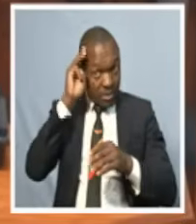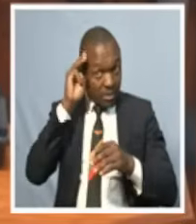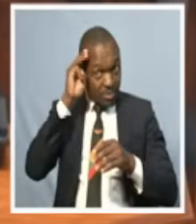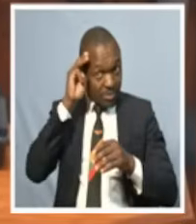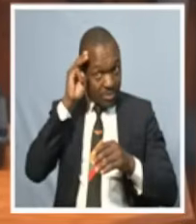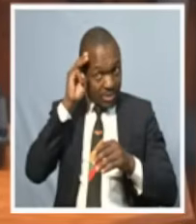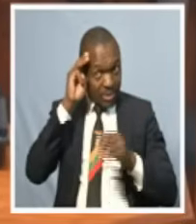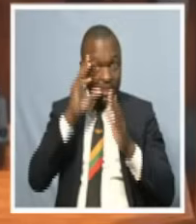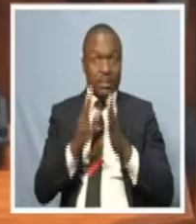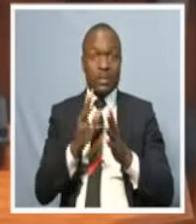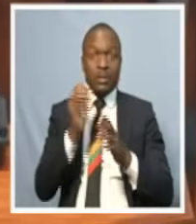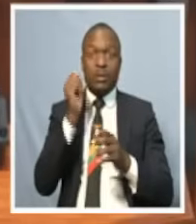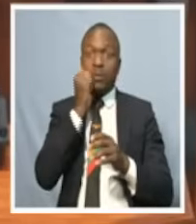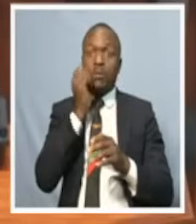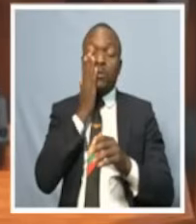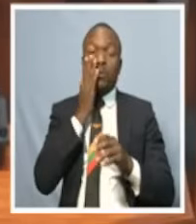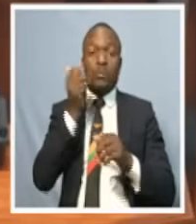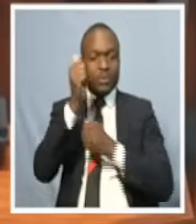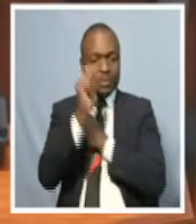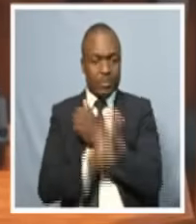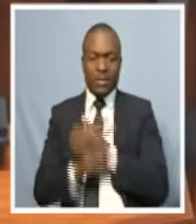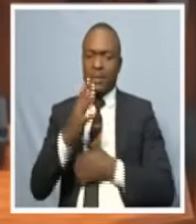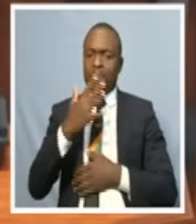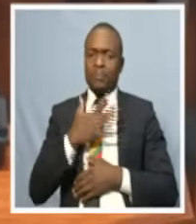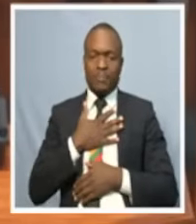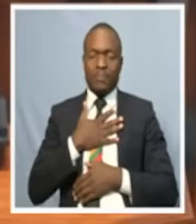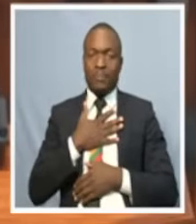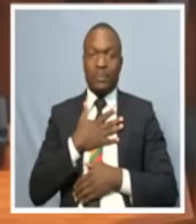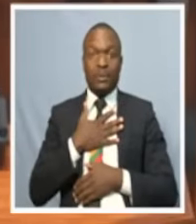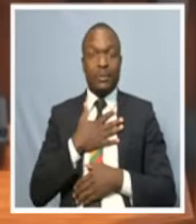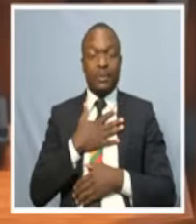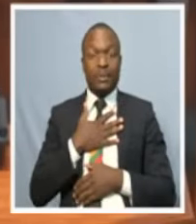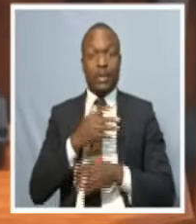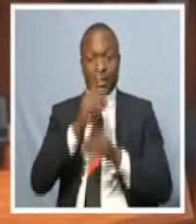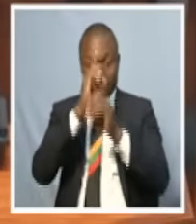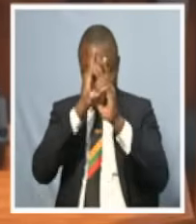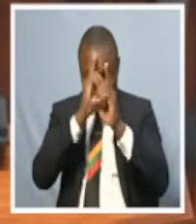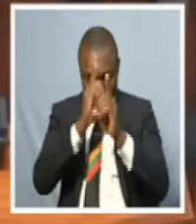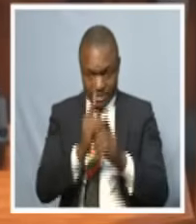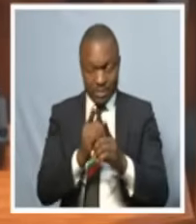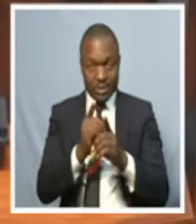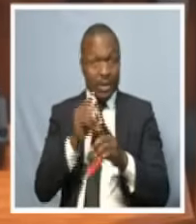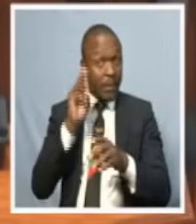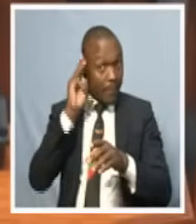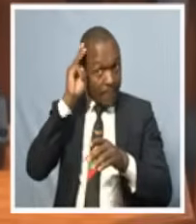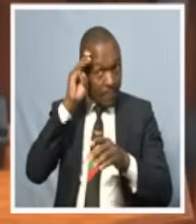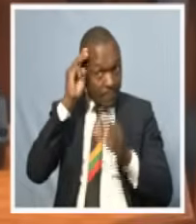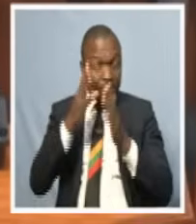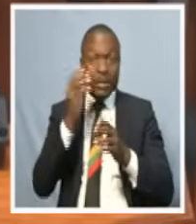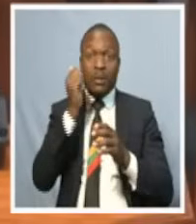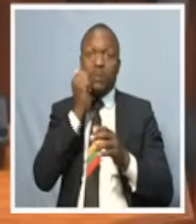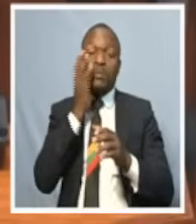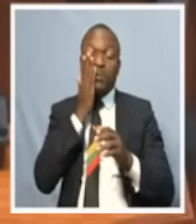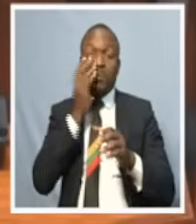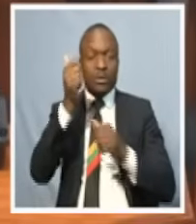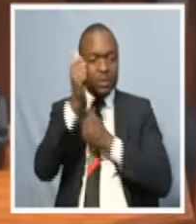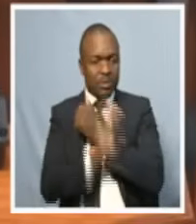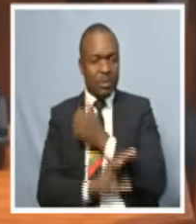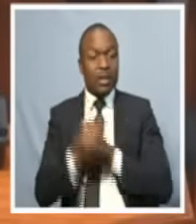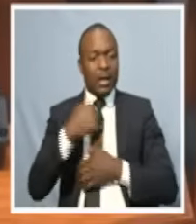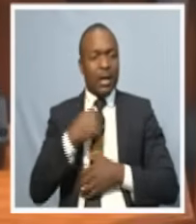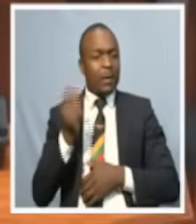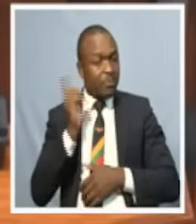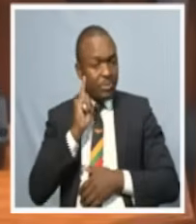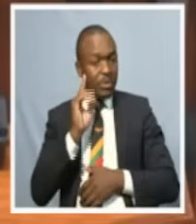Affairs. So my ruling is that the Honorable Minister of Home Affairs, I've heard your point